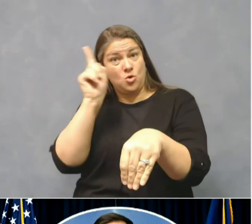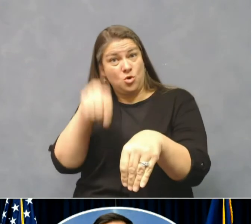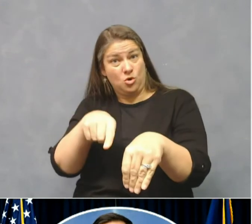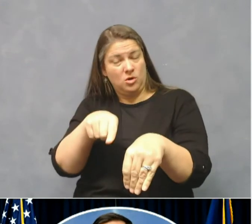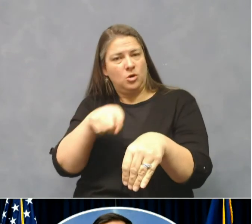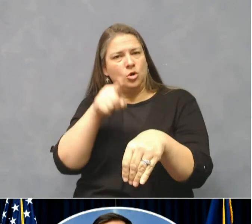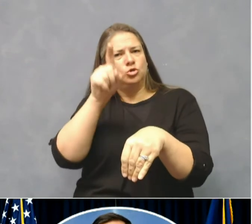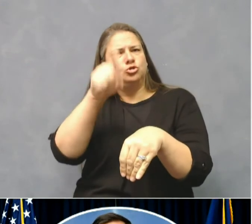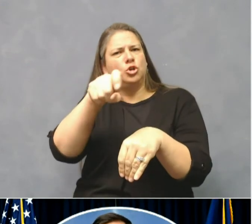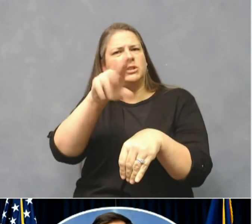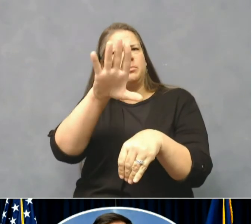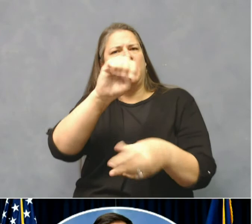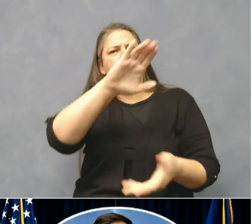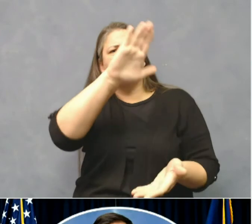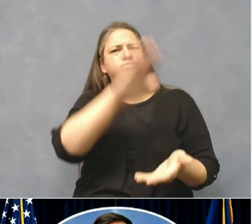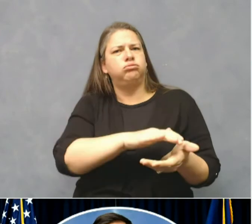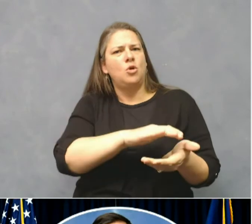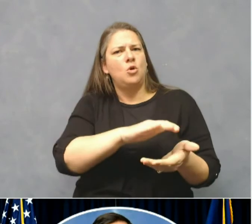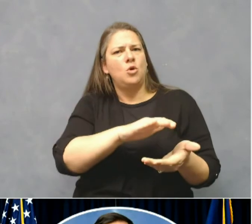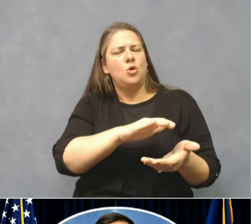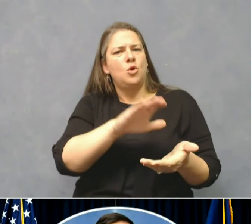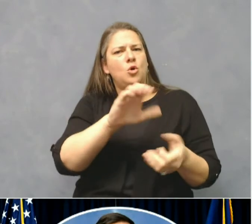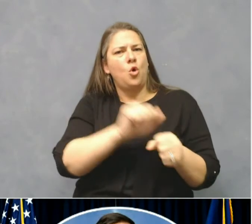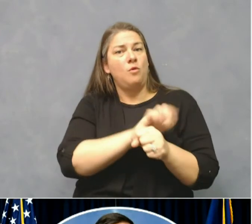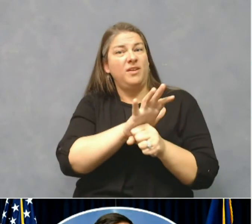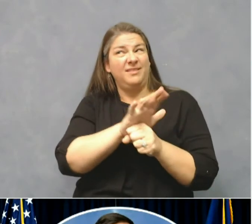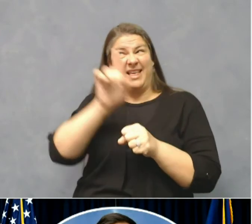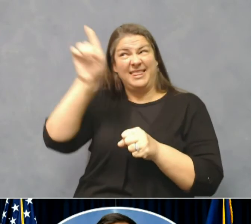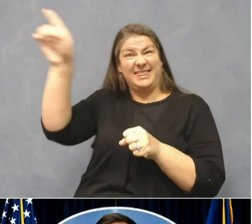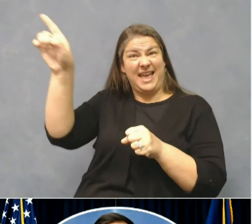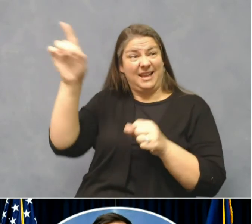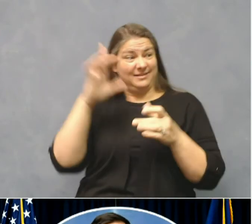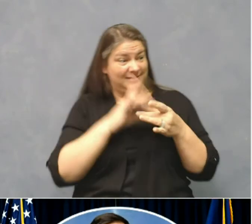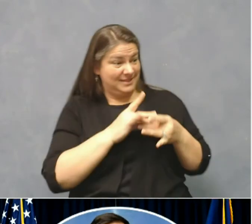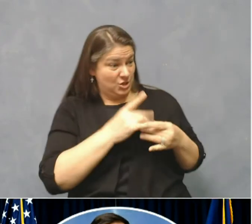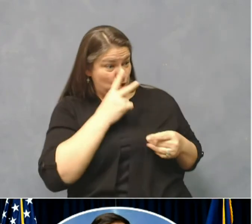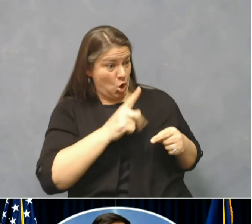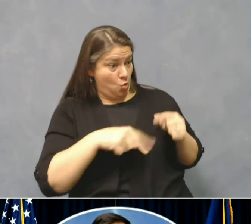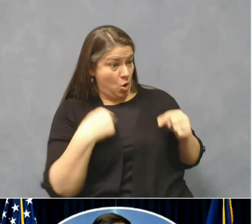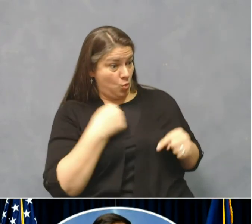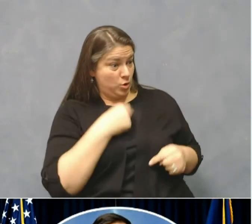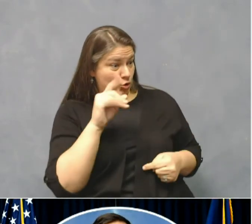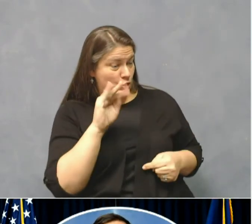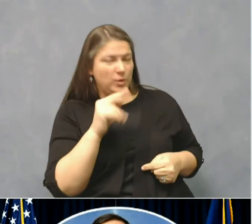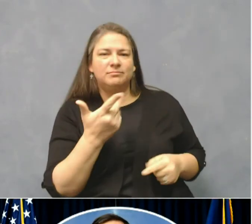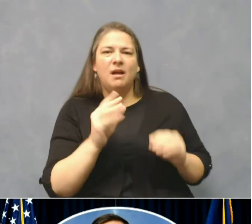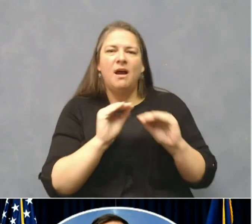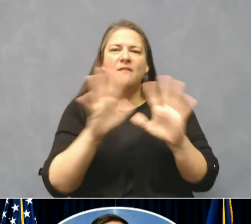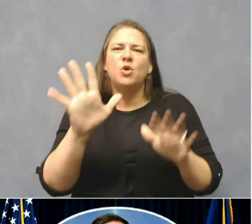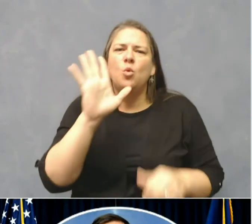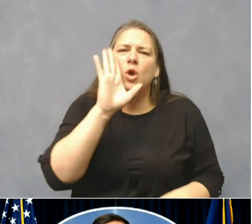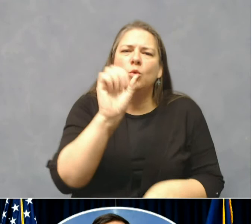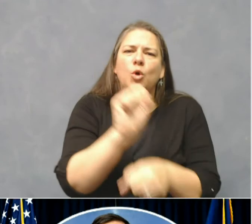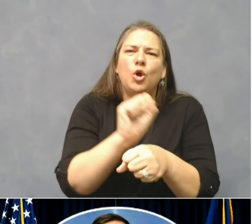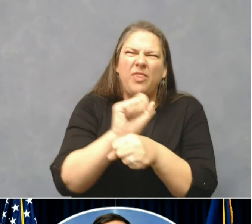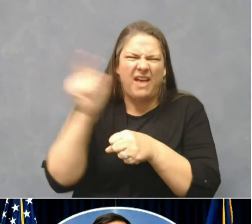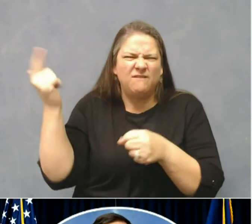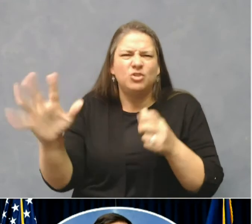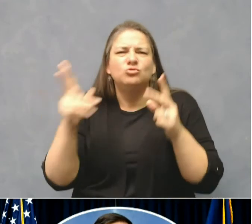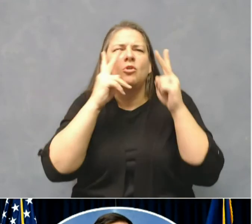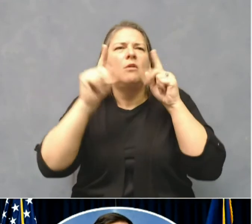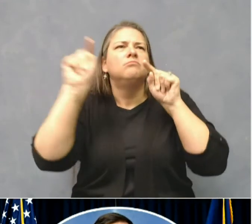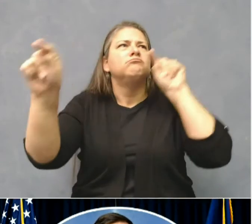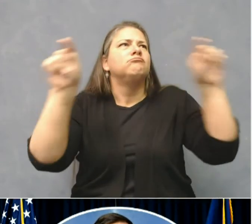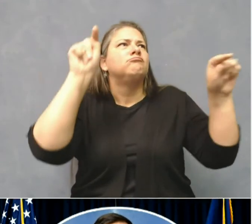White House saying what we're doing will work because they've seen it elsewhere and they have all the data in the world. They say what we're doing will